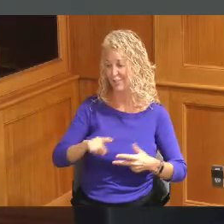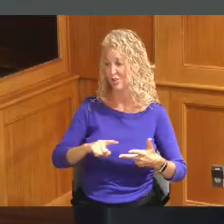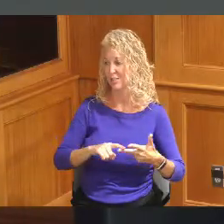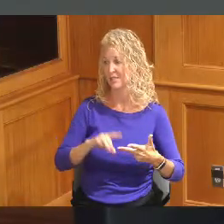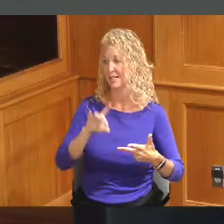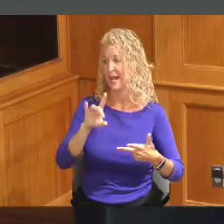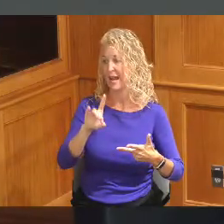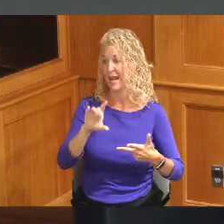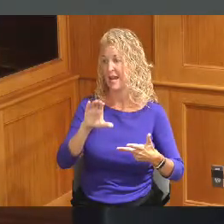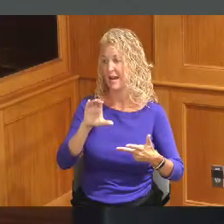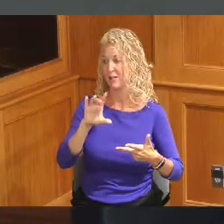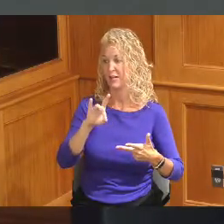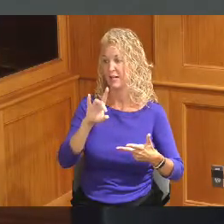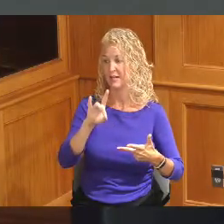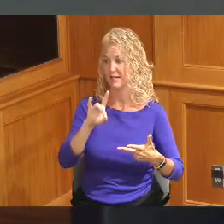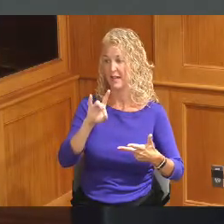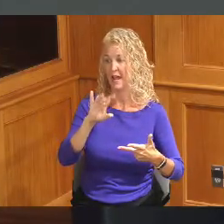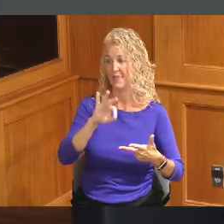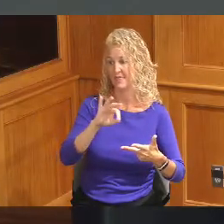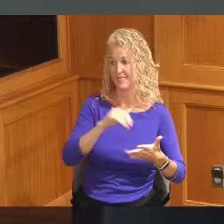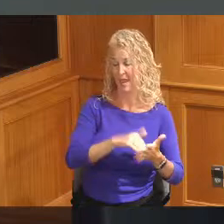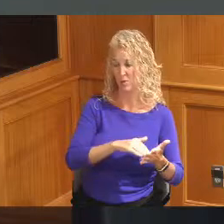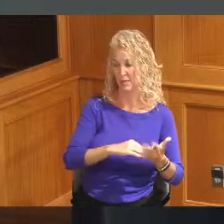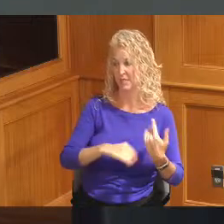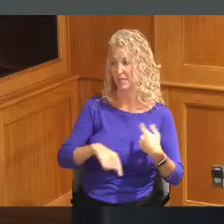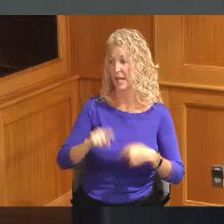$889,000 in the Board of Elections, and